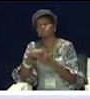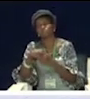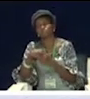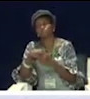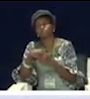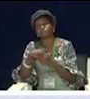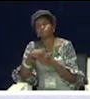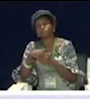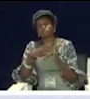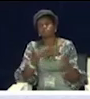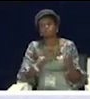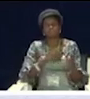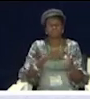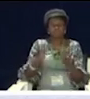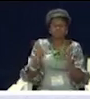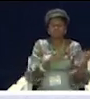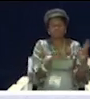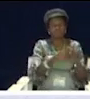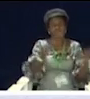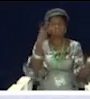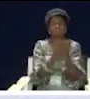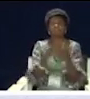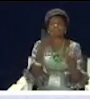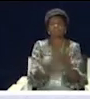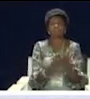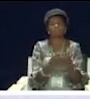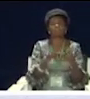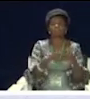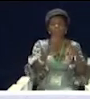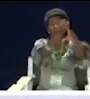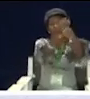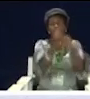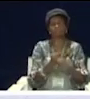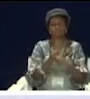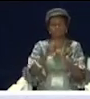And I had prepared very hard.